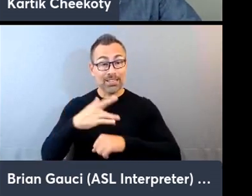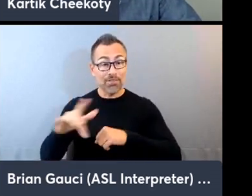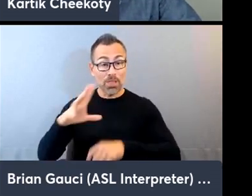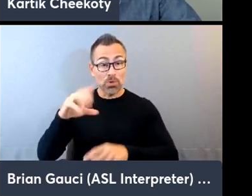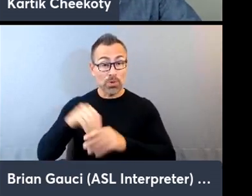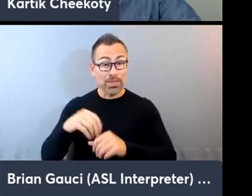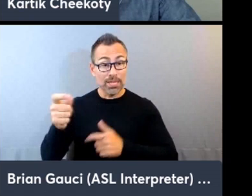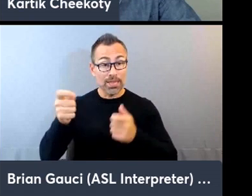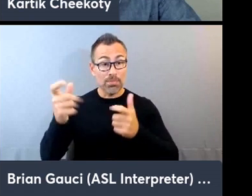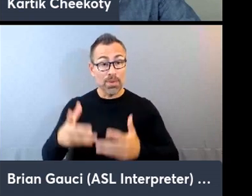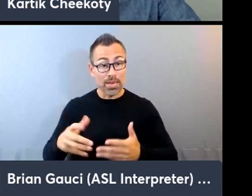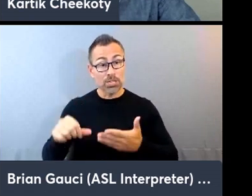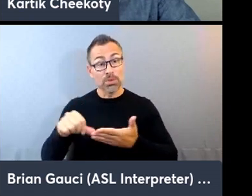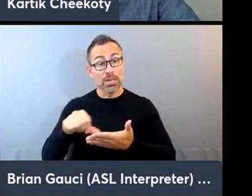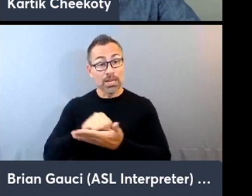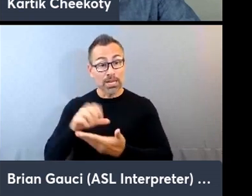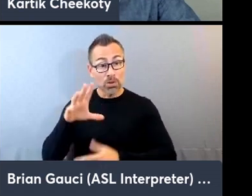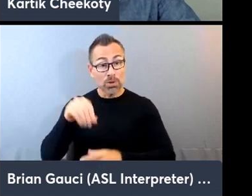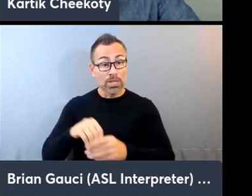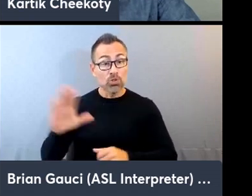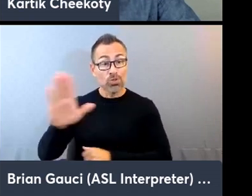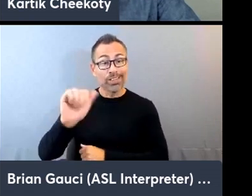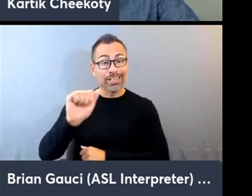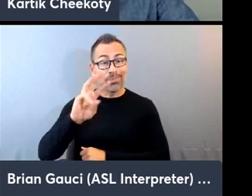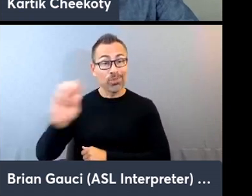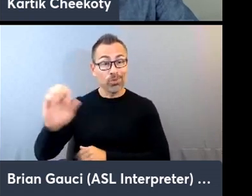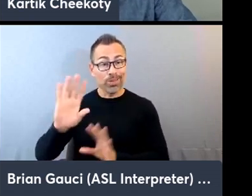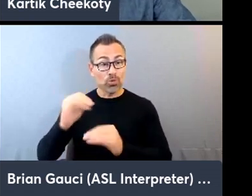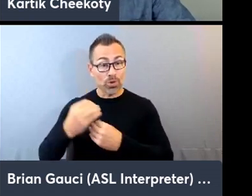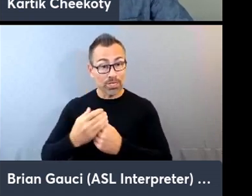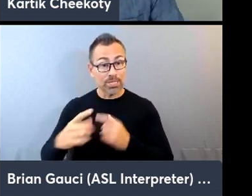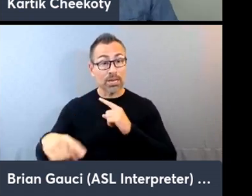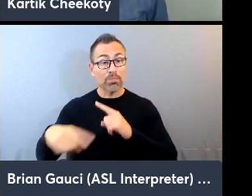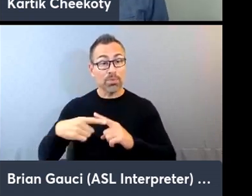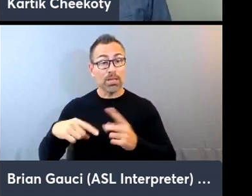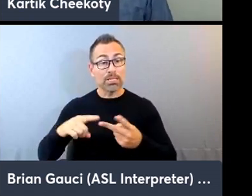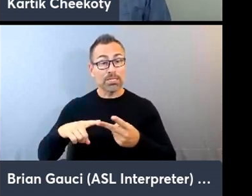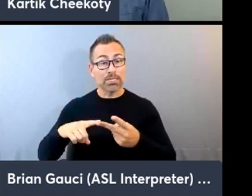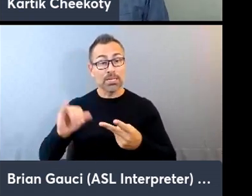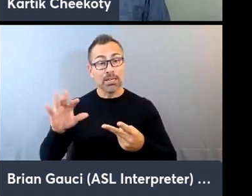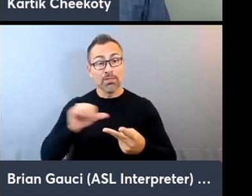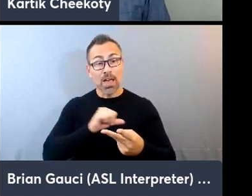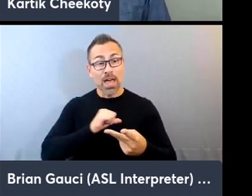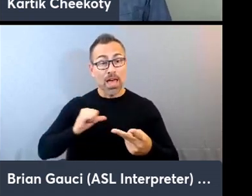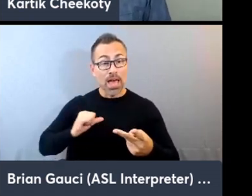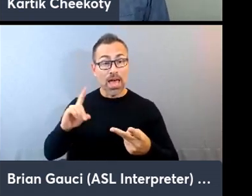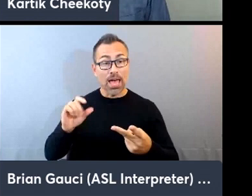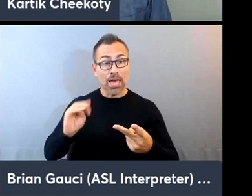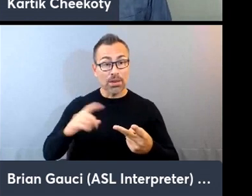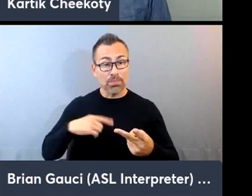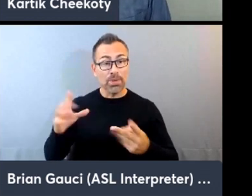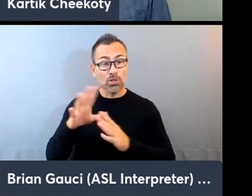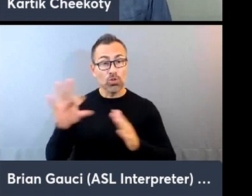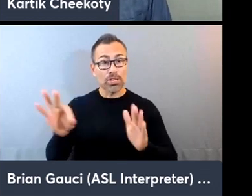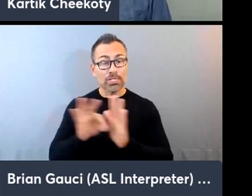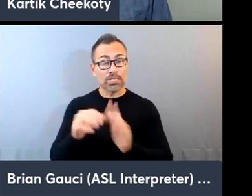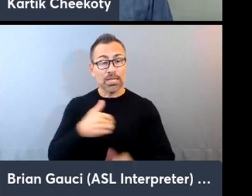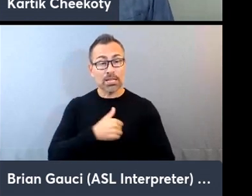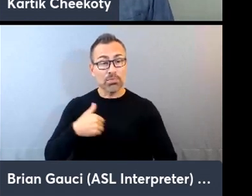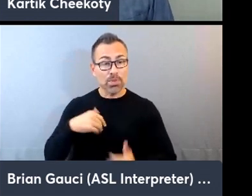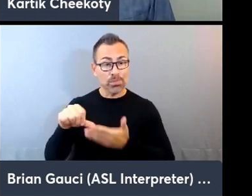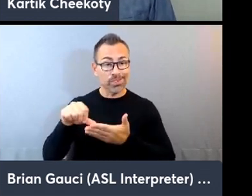your AWS organization, as well as through the delegated admin in select member accounts of your AWS